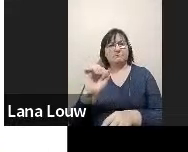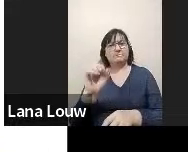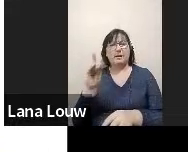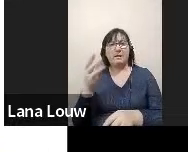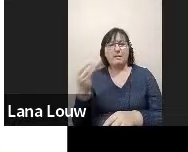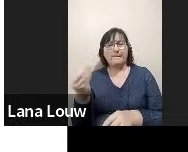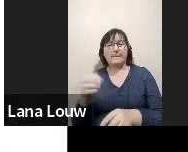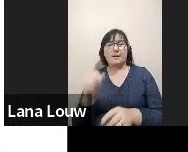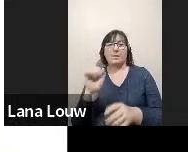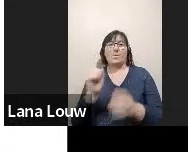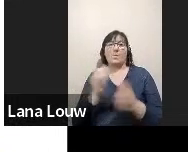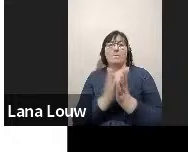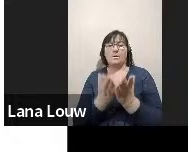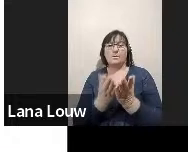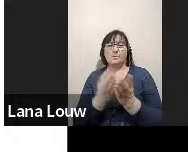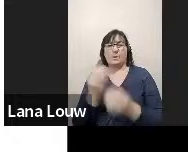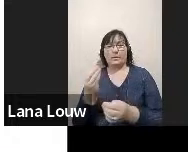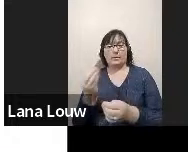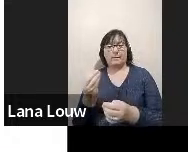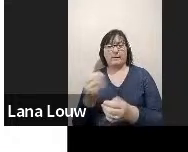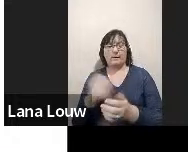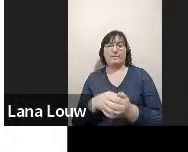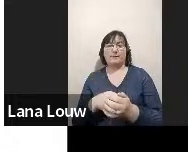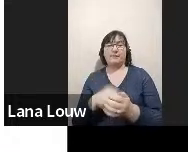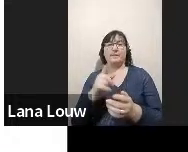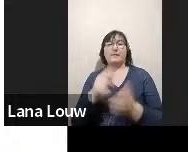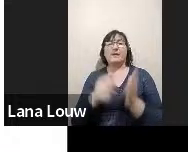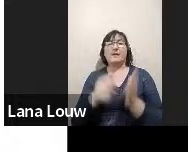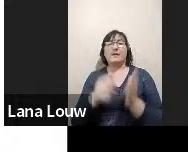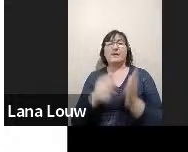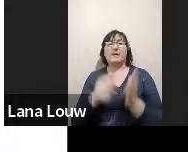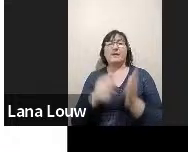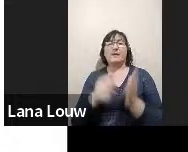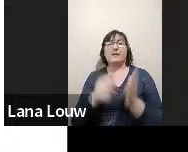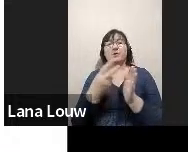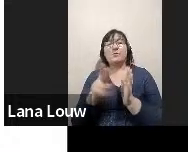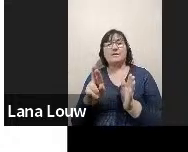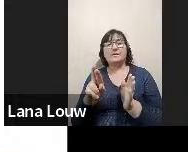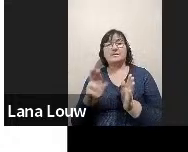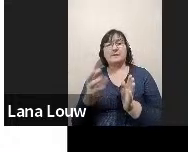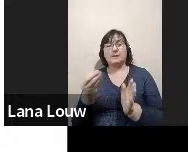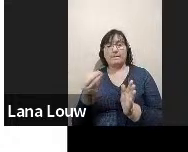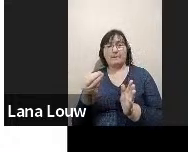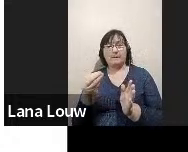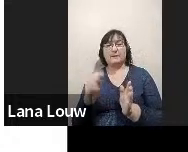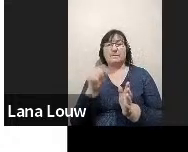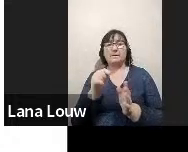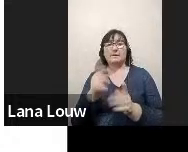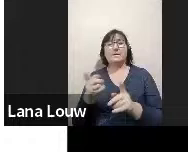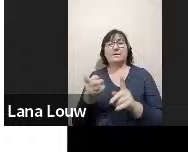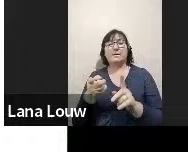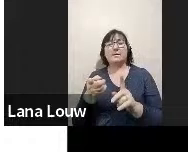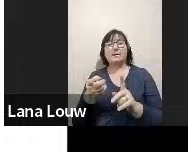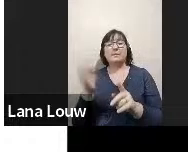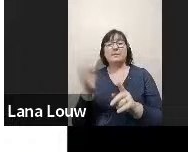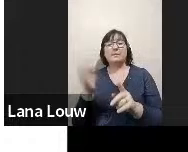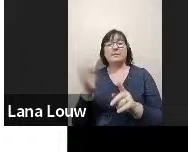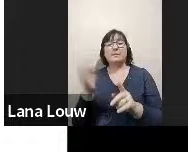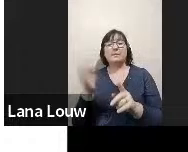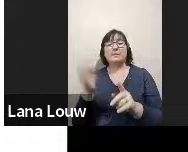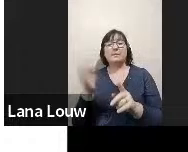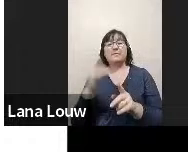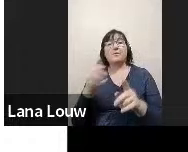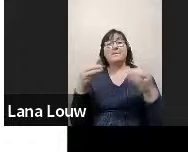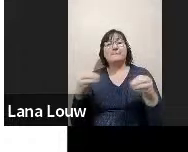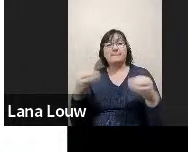says tax reference number, now this will be the tax reference number of the entity that they want to approve. For example, if it's a company,